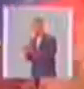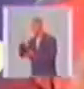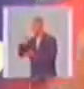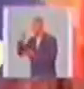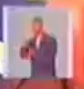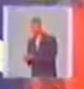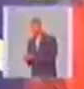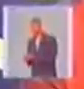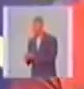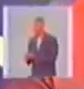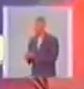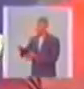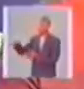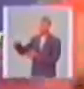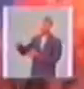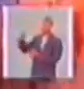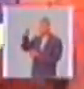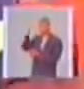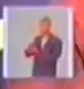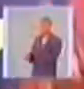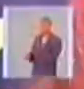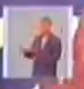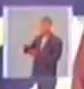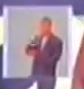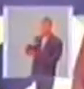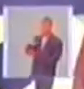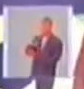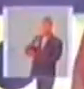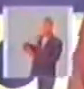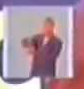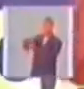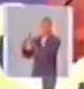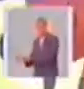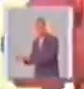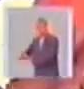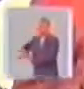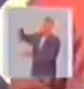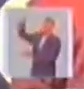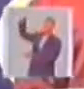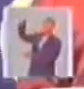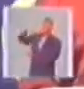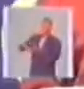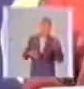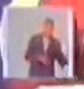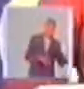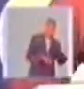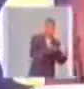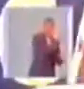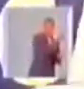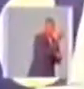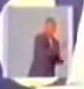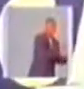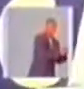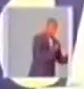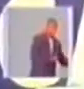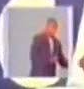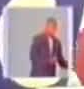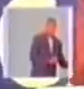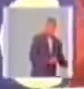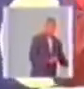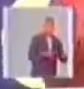concept of resurrection. So, nipa wua, obe sorry. It in Matthew chapter 22, no. So, you see, one of Jesus was a, who